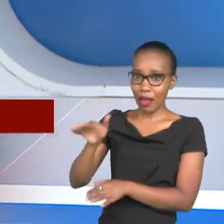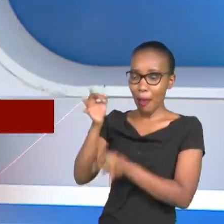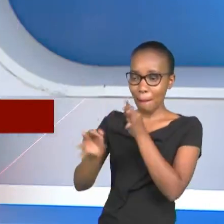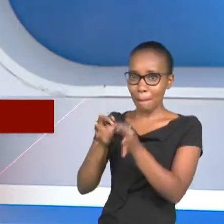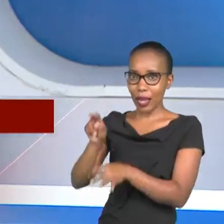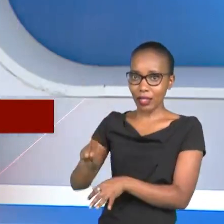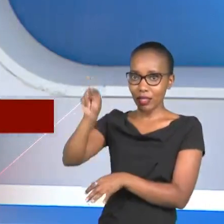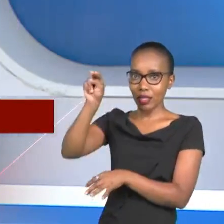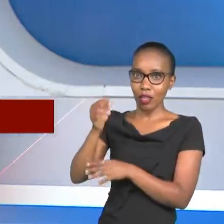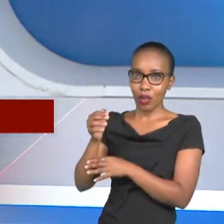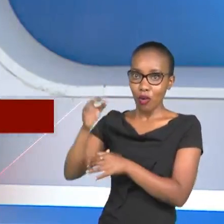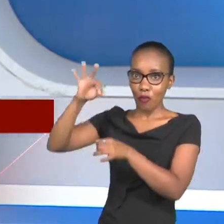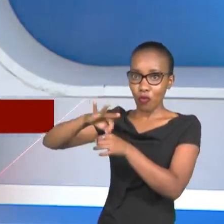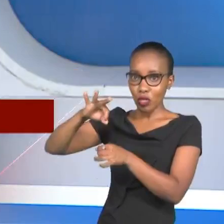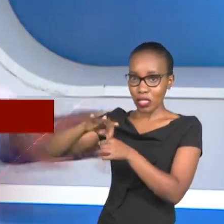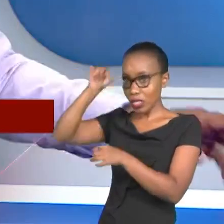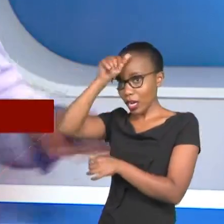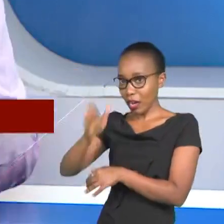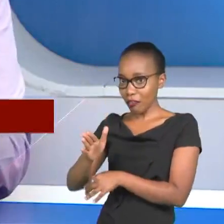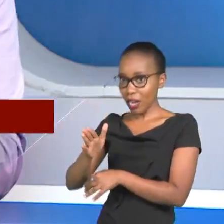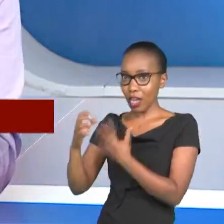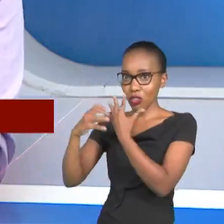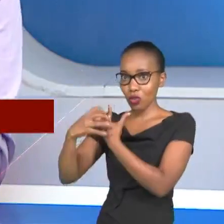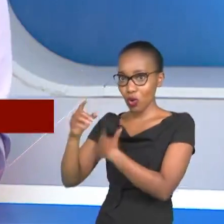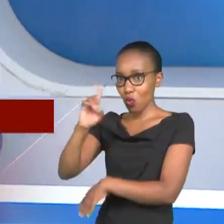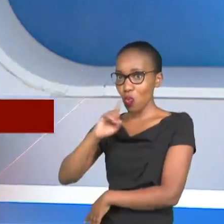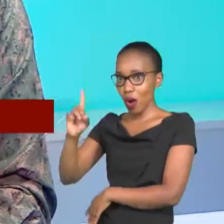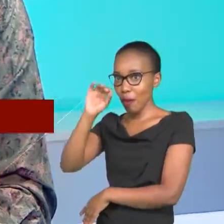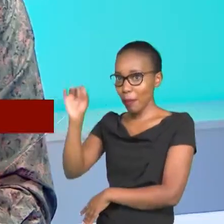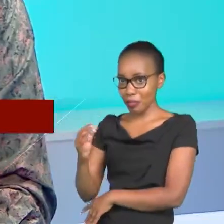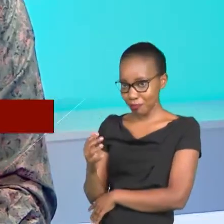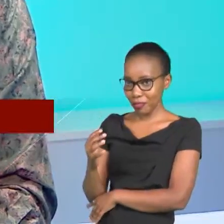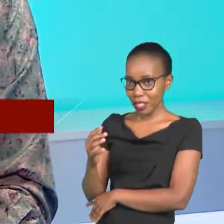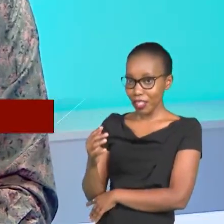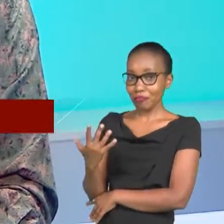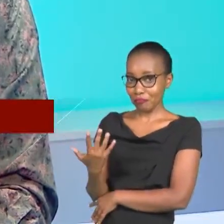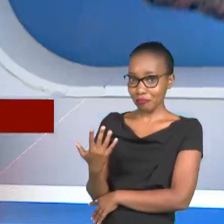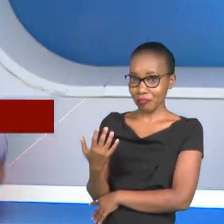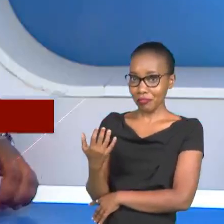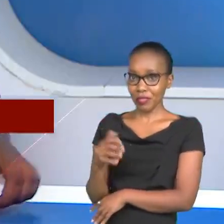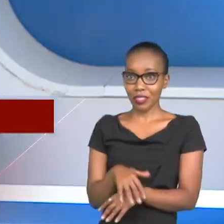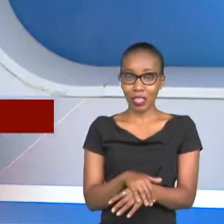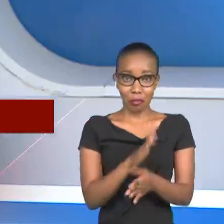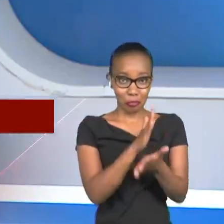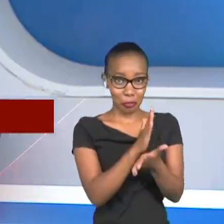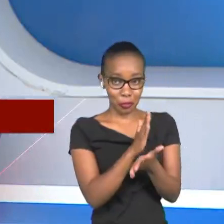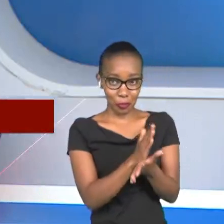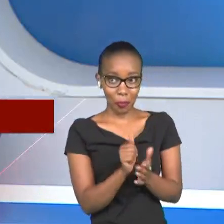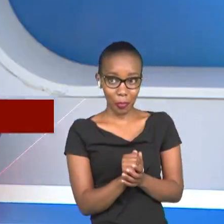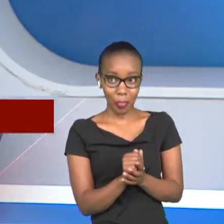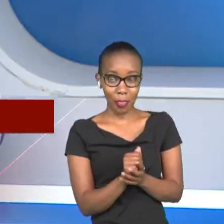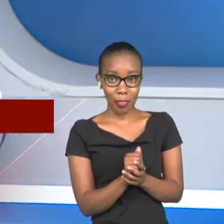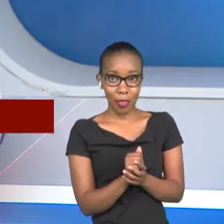North, voted in Governor Sonko 100%? But anyway, that's on a light note. You know, I almost lost my